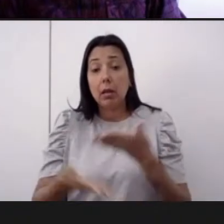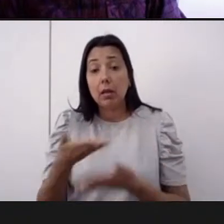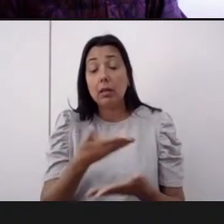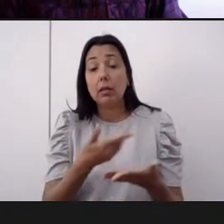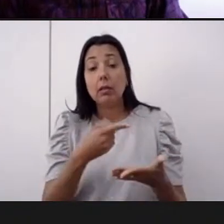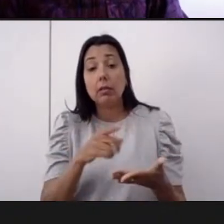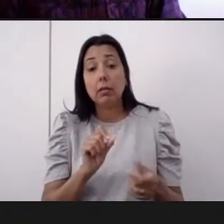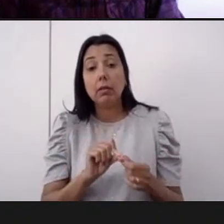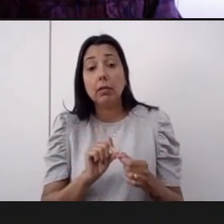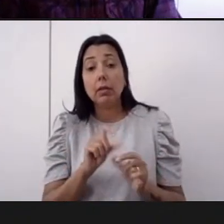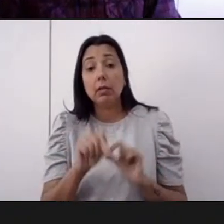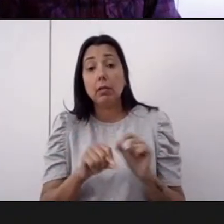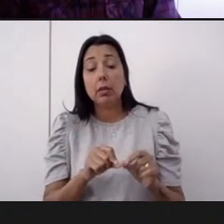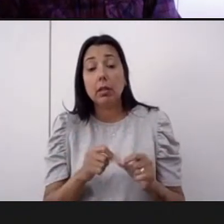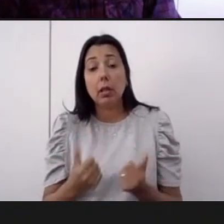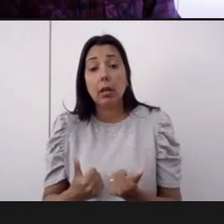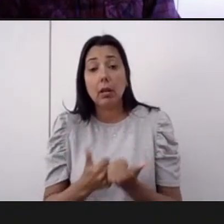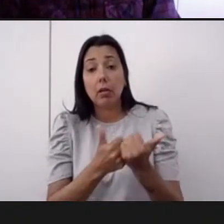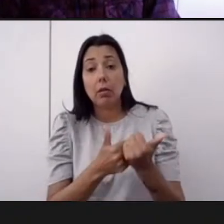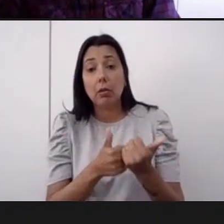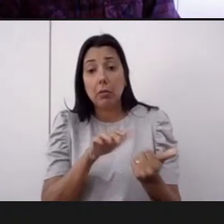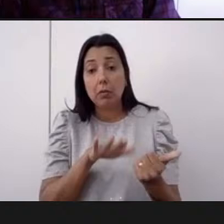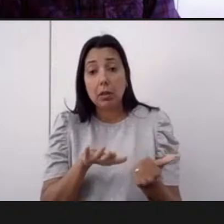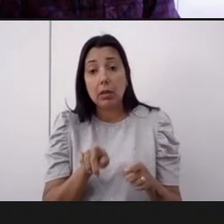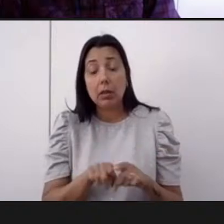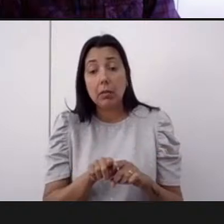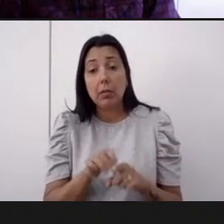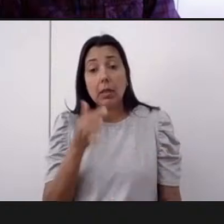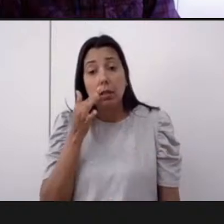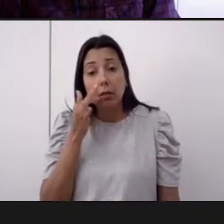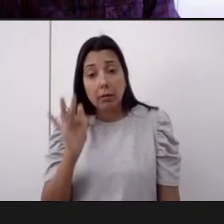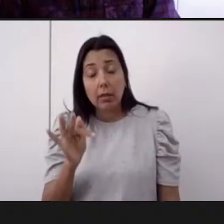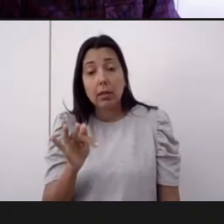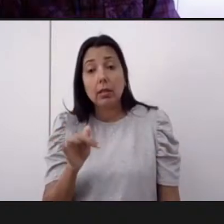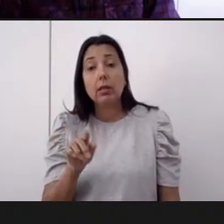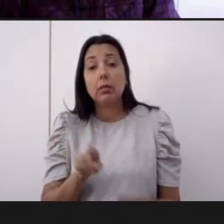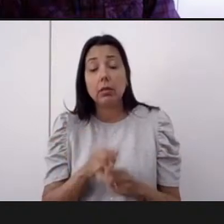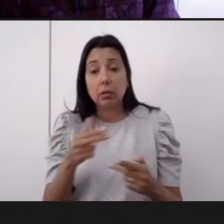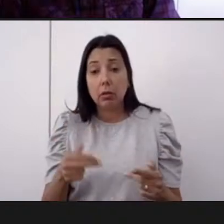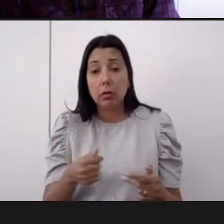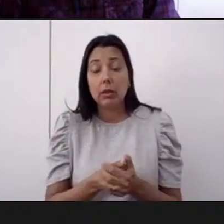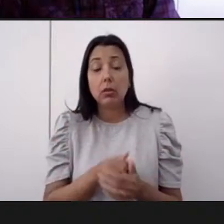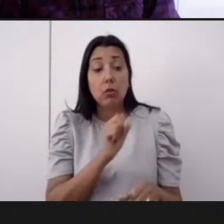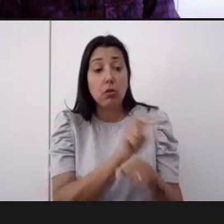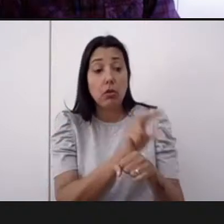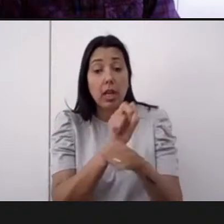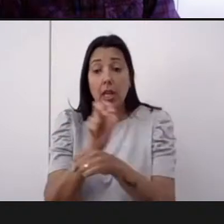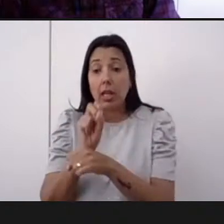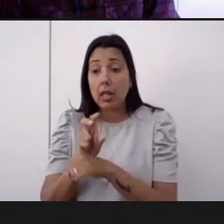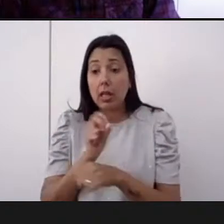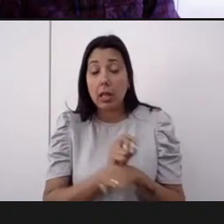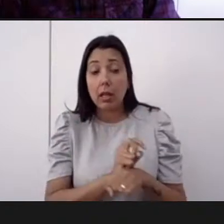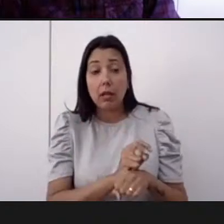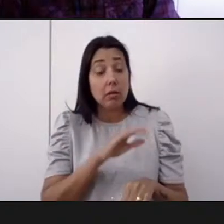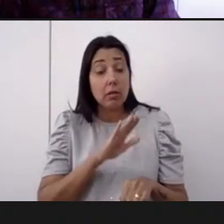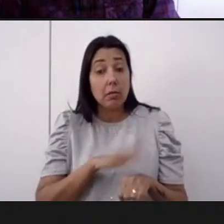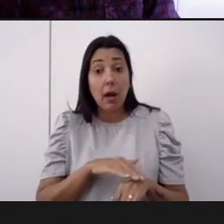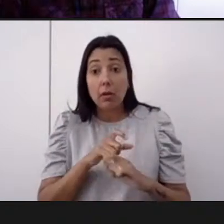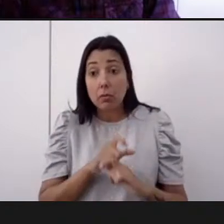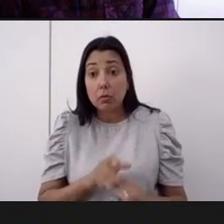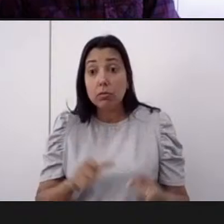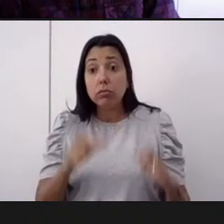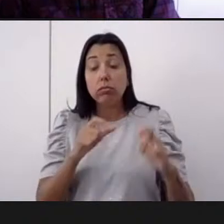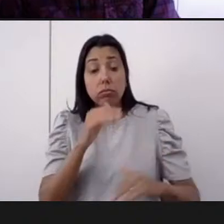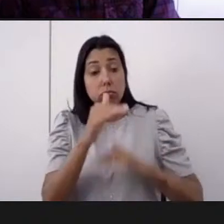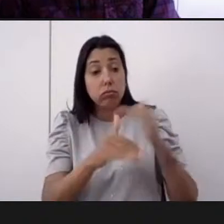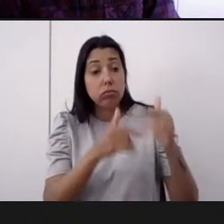moment, it's the case with pesticides. Pesticides are more and more mediatized, discussed in the public spheres, discussed